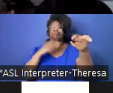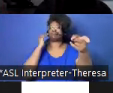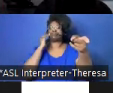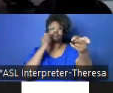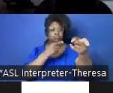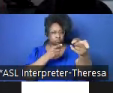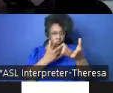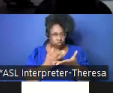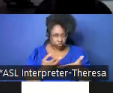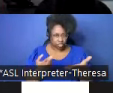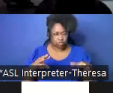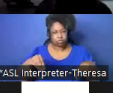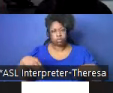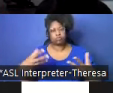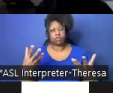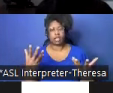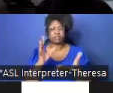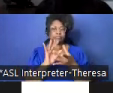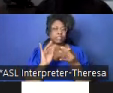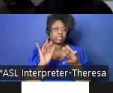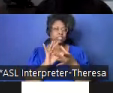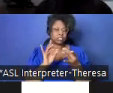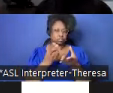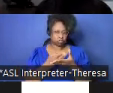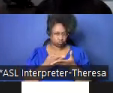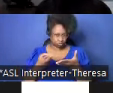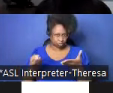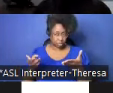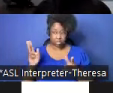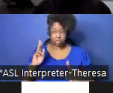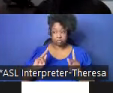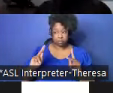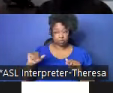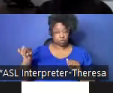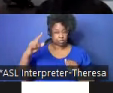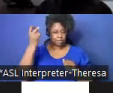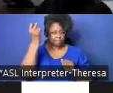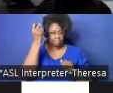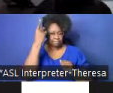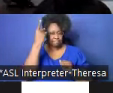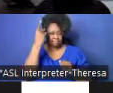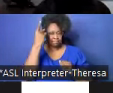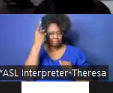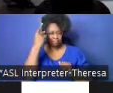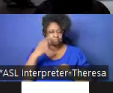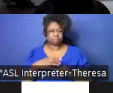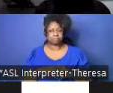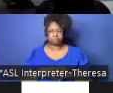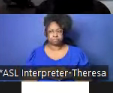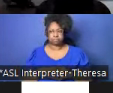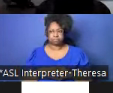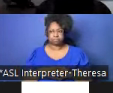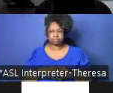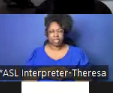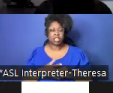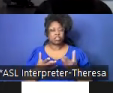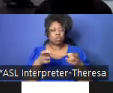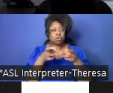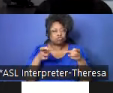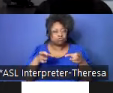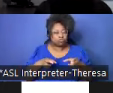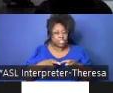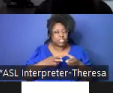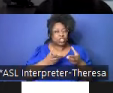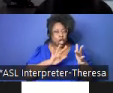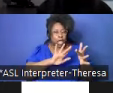to provide resources and messaging that people can really understand. Having a regional network of